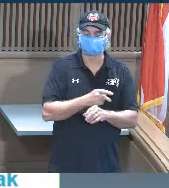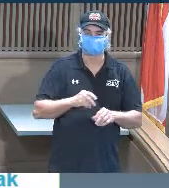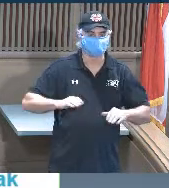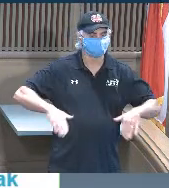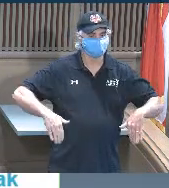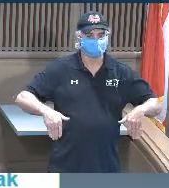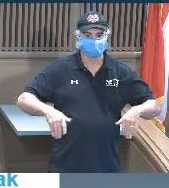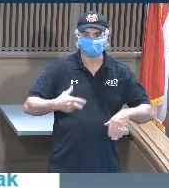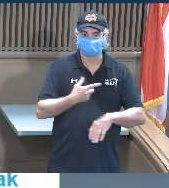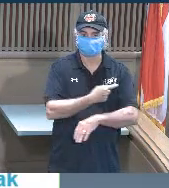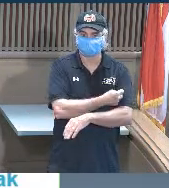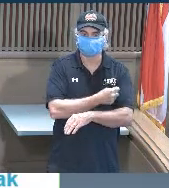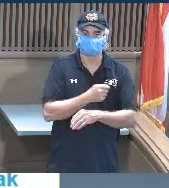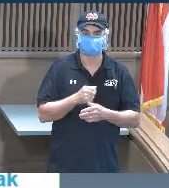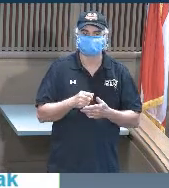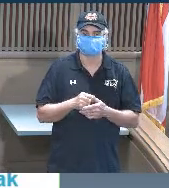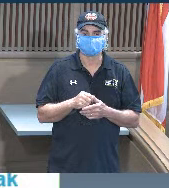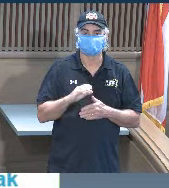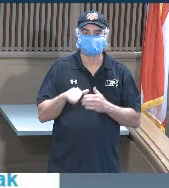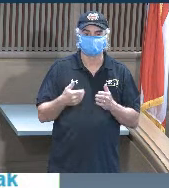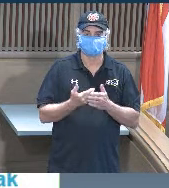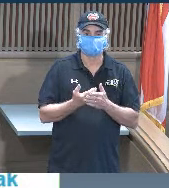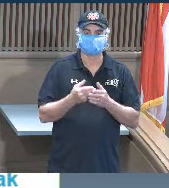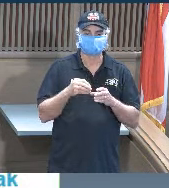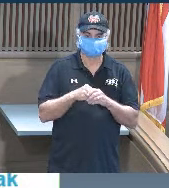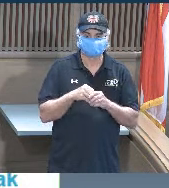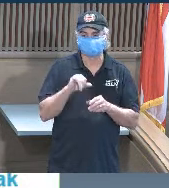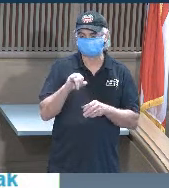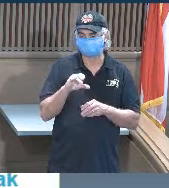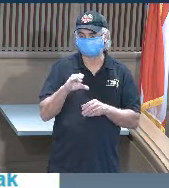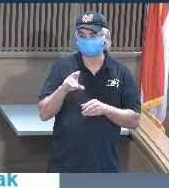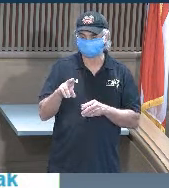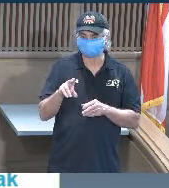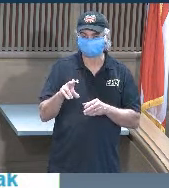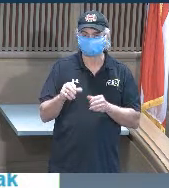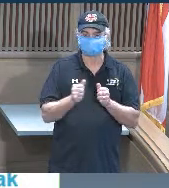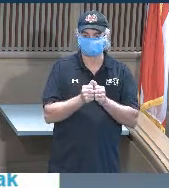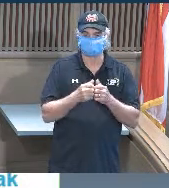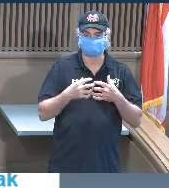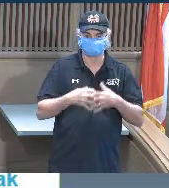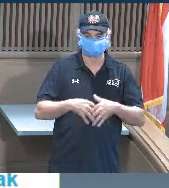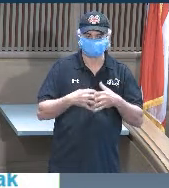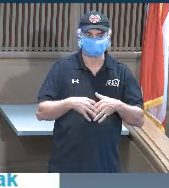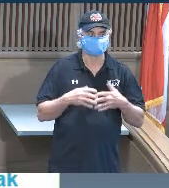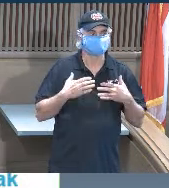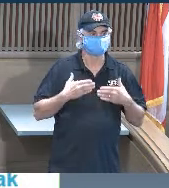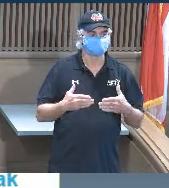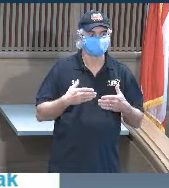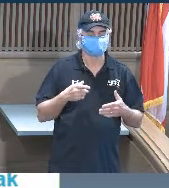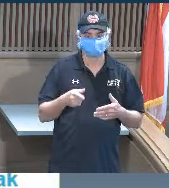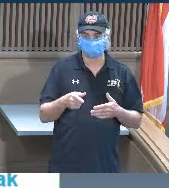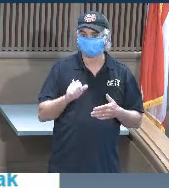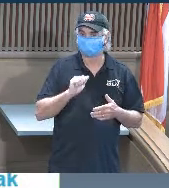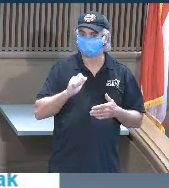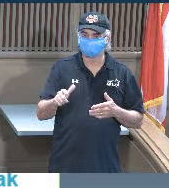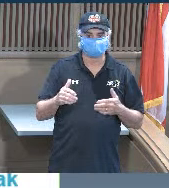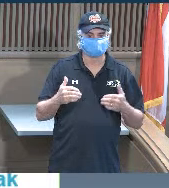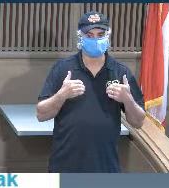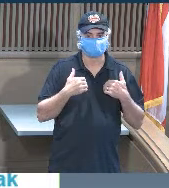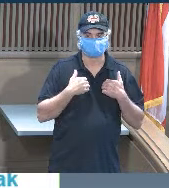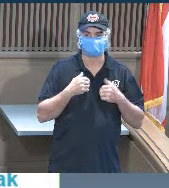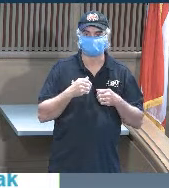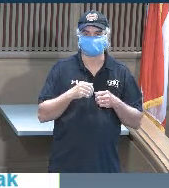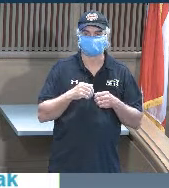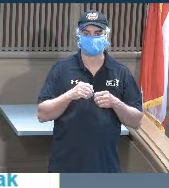of the patients that have been admitted to the ICU and then subsequently intubated are unvaccinated, and all but one of the deaths we've had